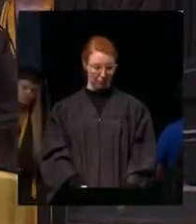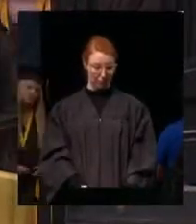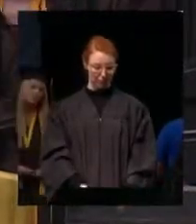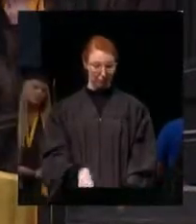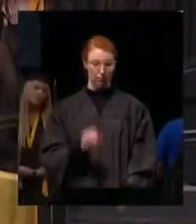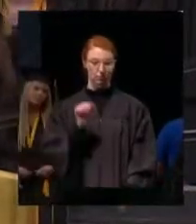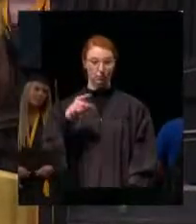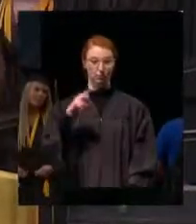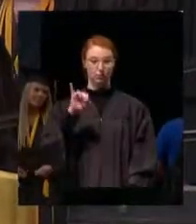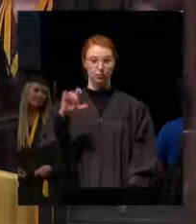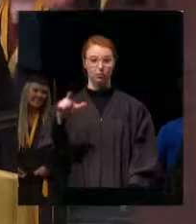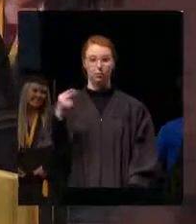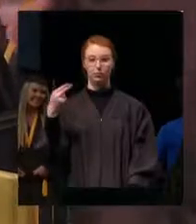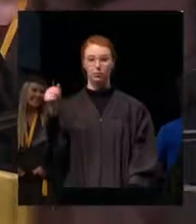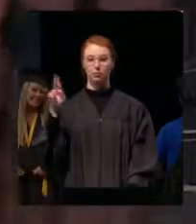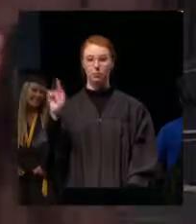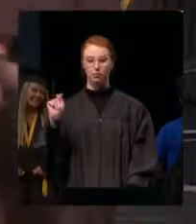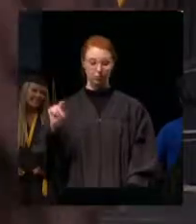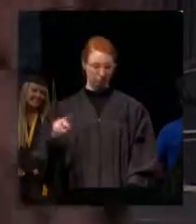April Hout.